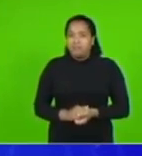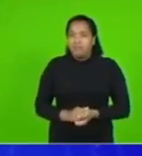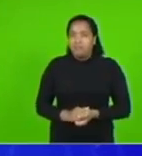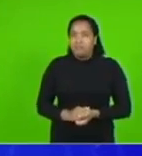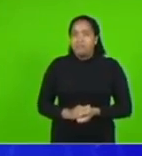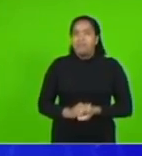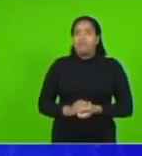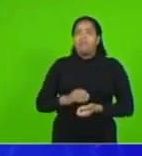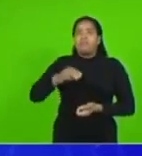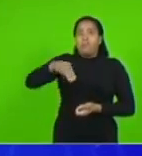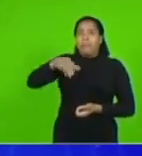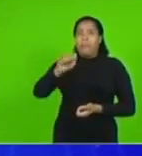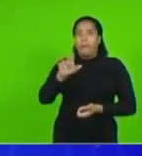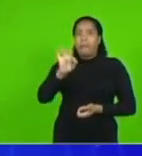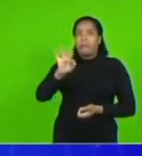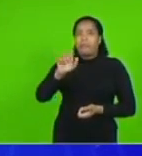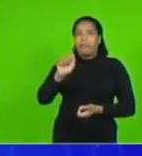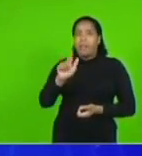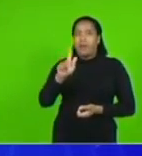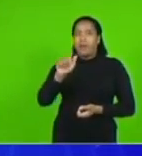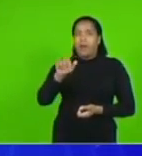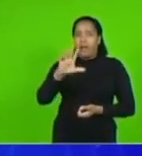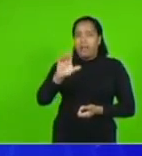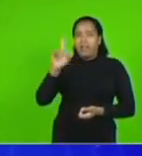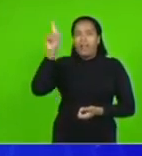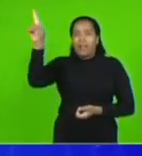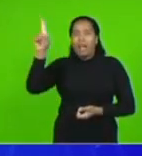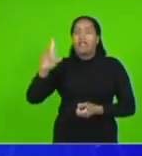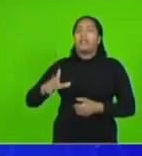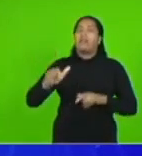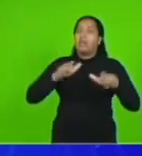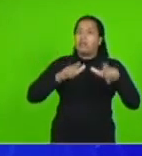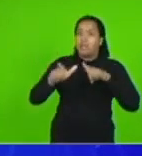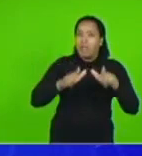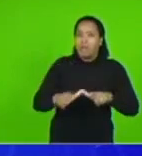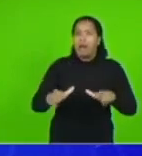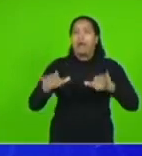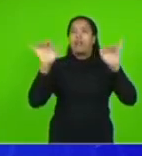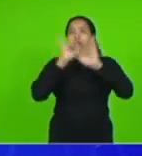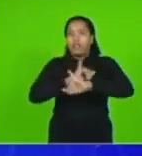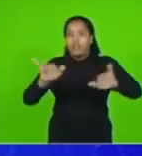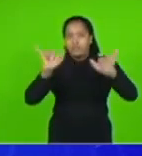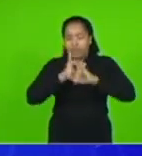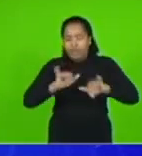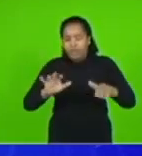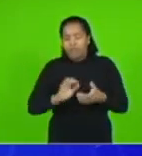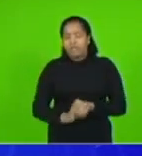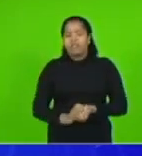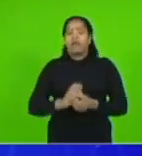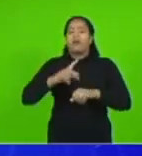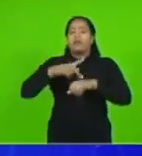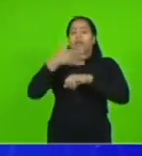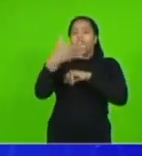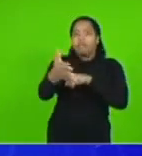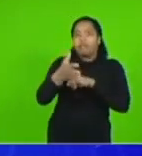Also in Nicaragua, they also watched this event and participated with us.